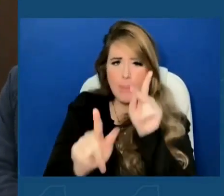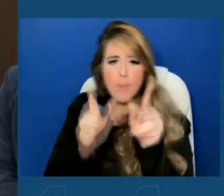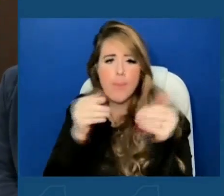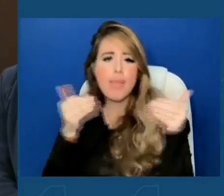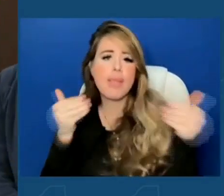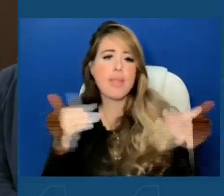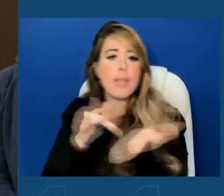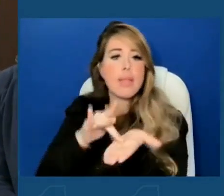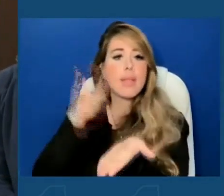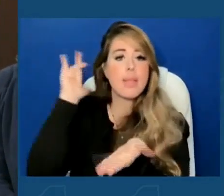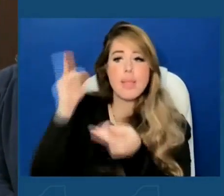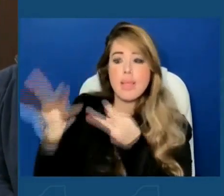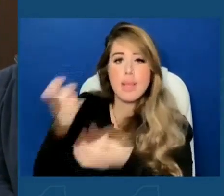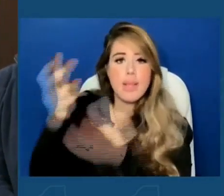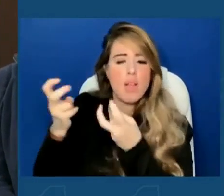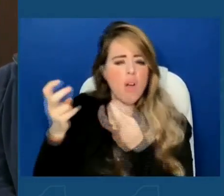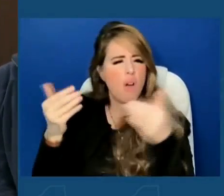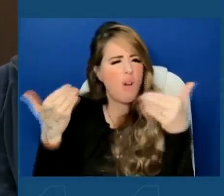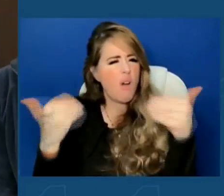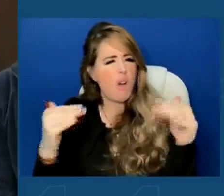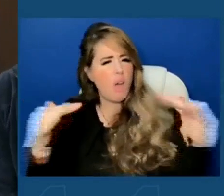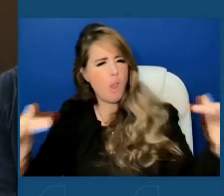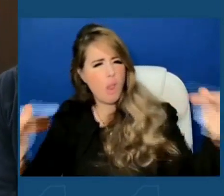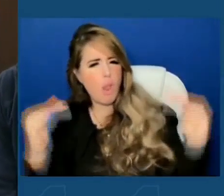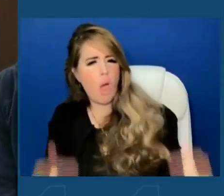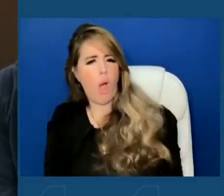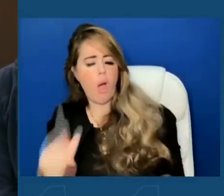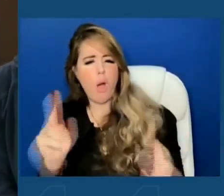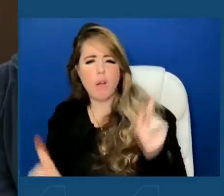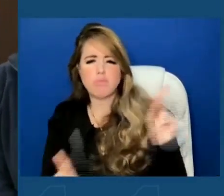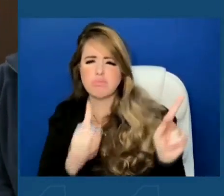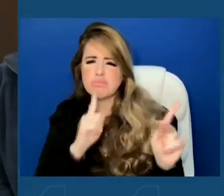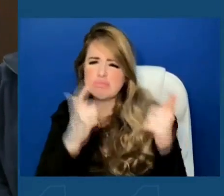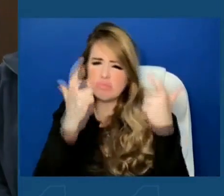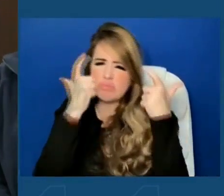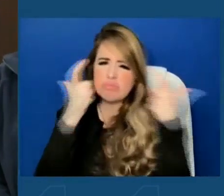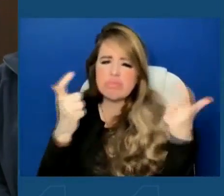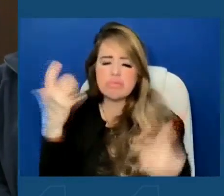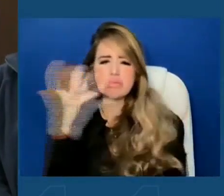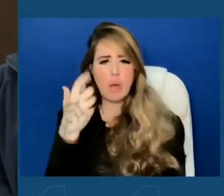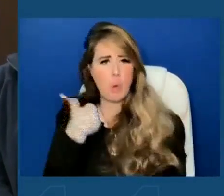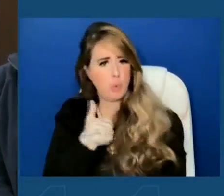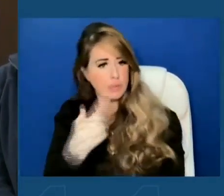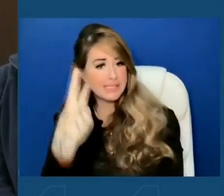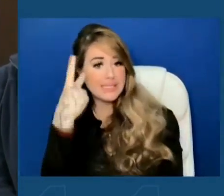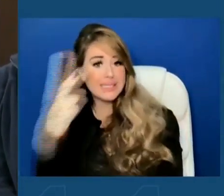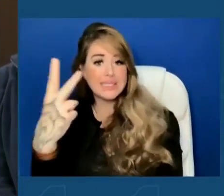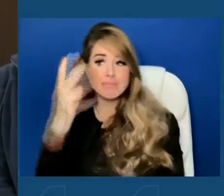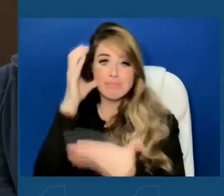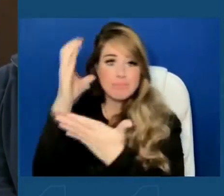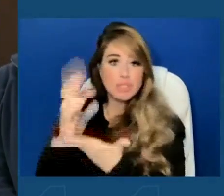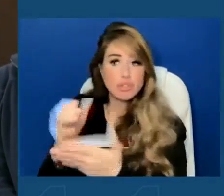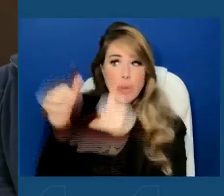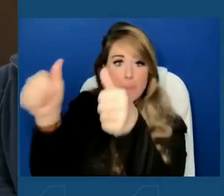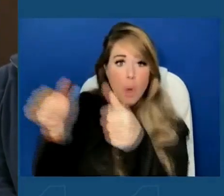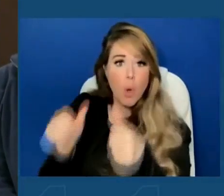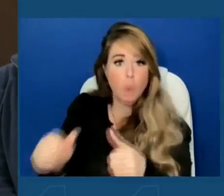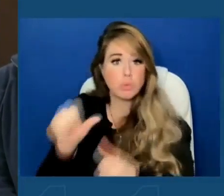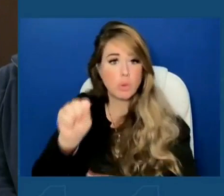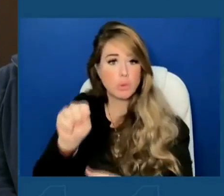low. And from some of the pictures that we've seen in social media of these